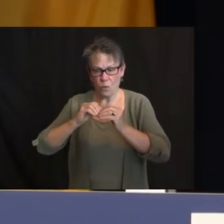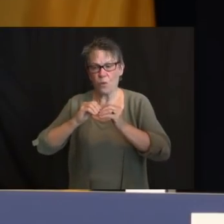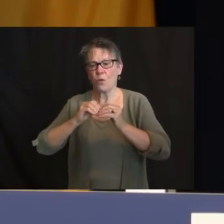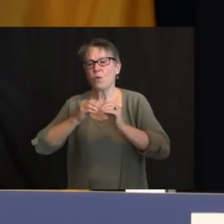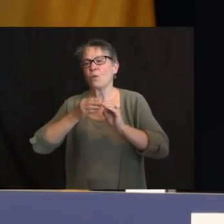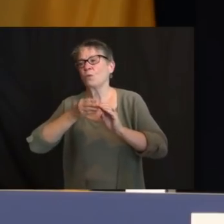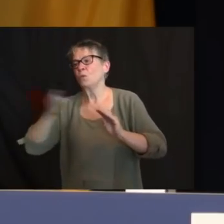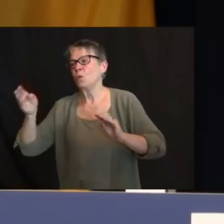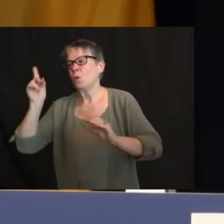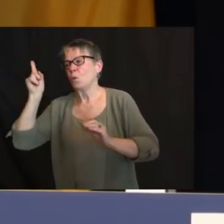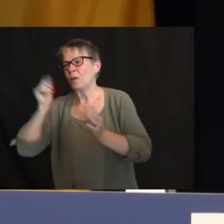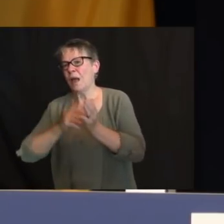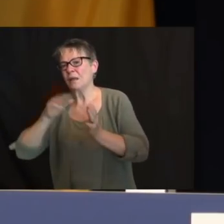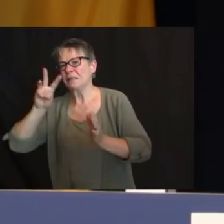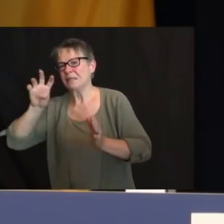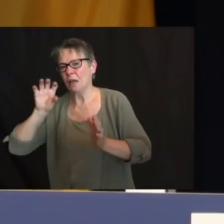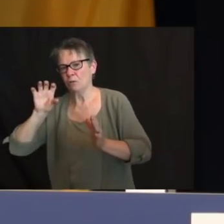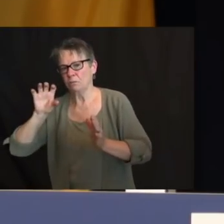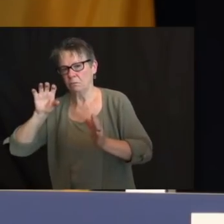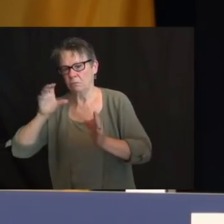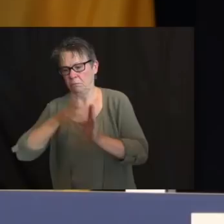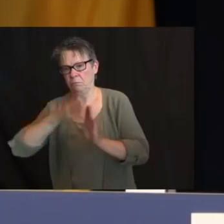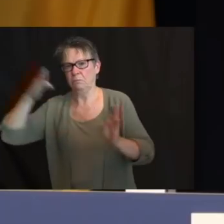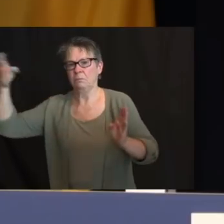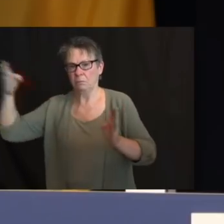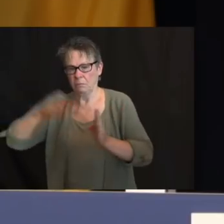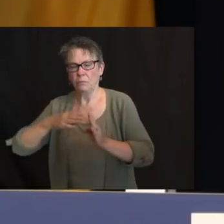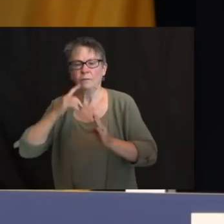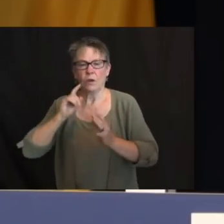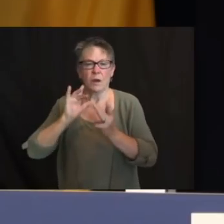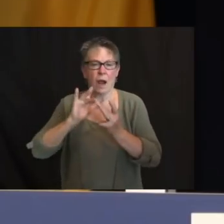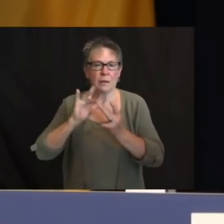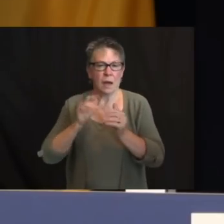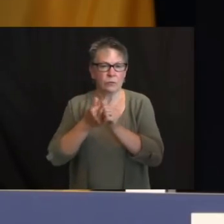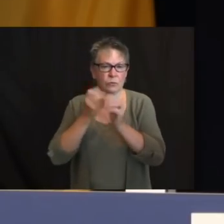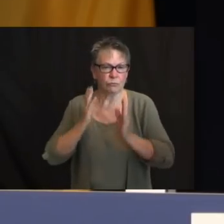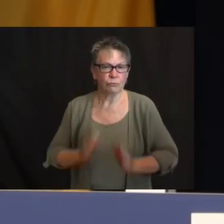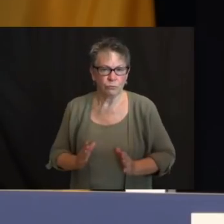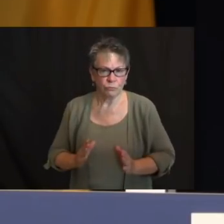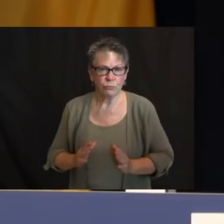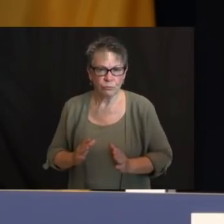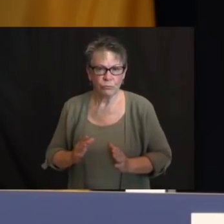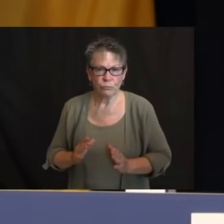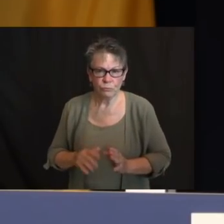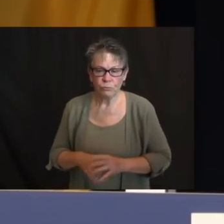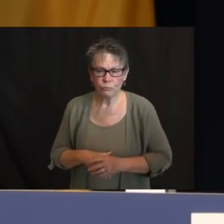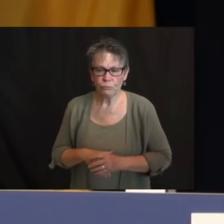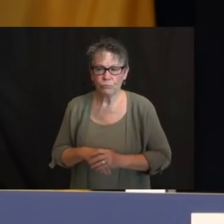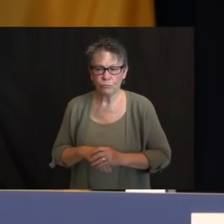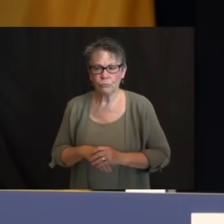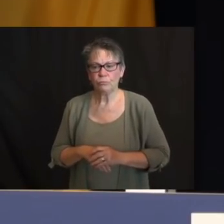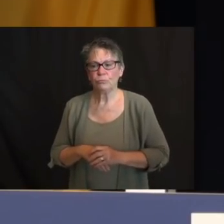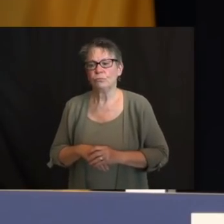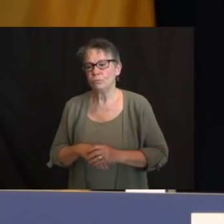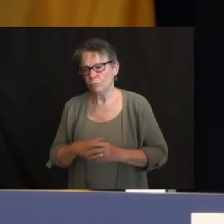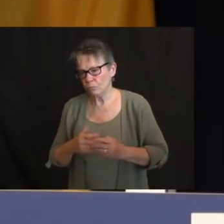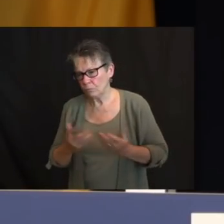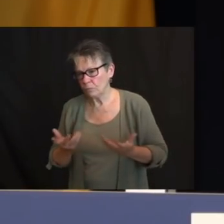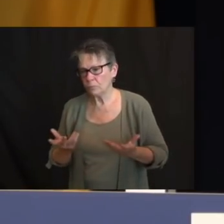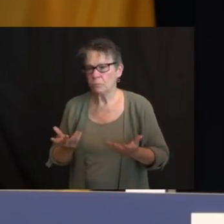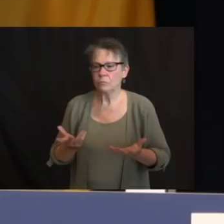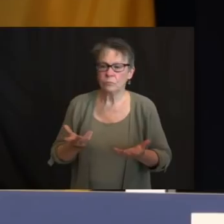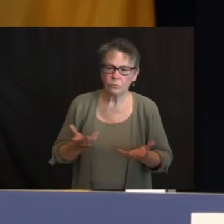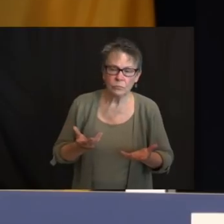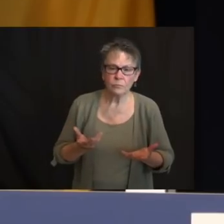chosen platform, and it will bolster the department's existing lab-integrated program, our communicable disease